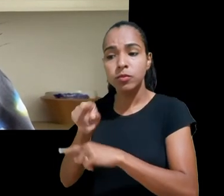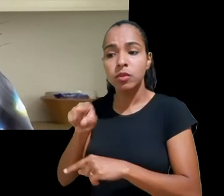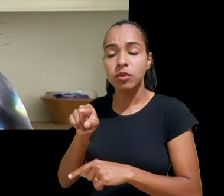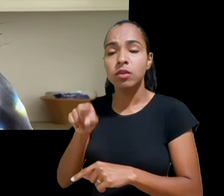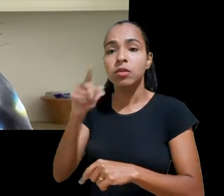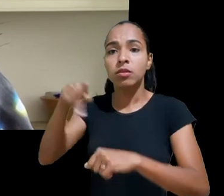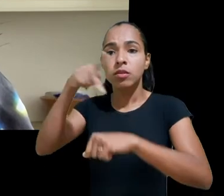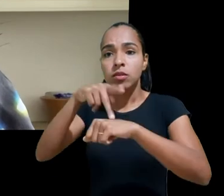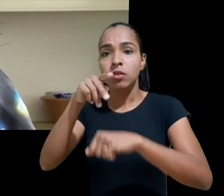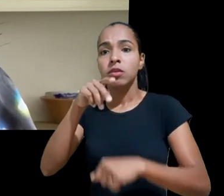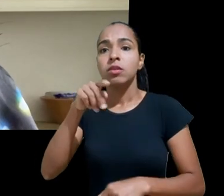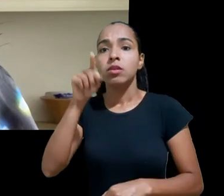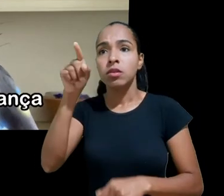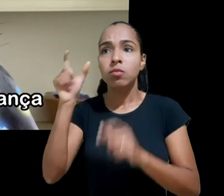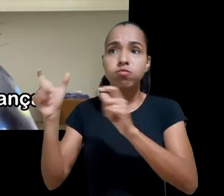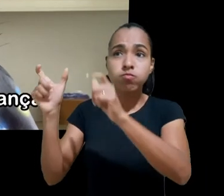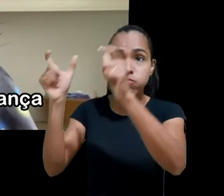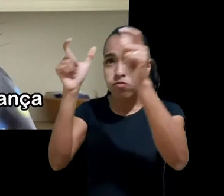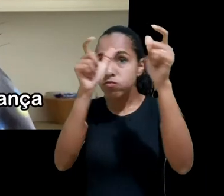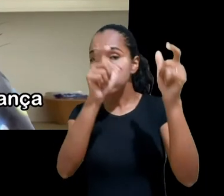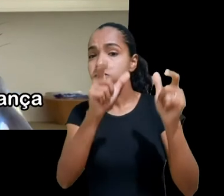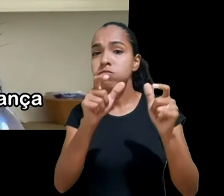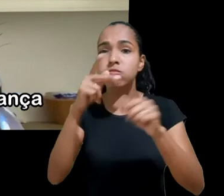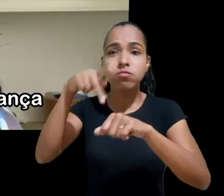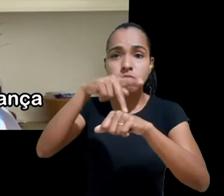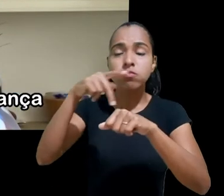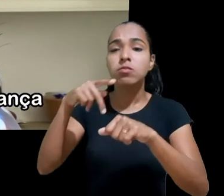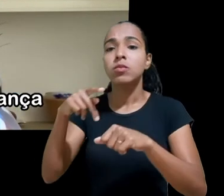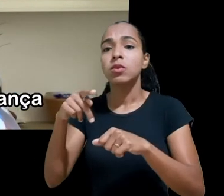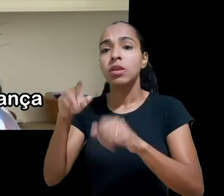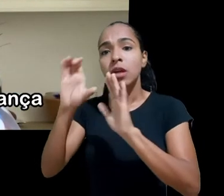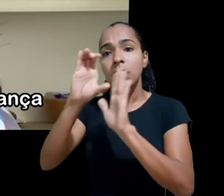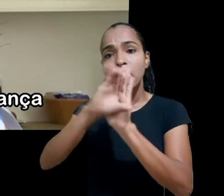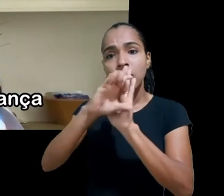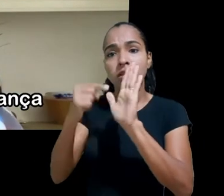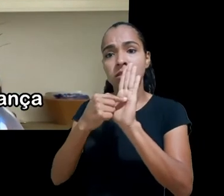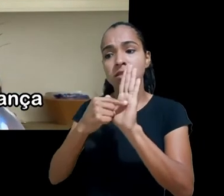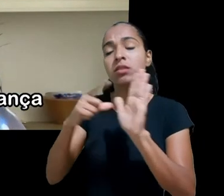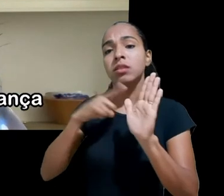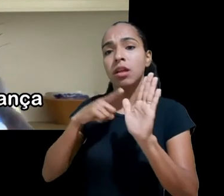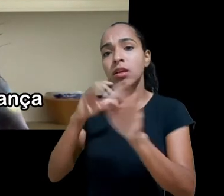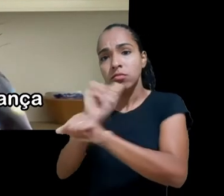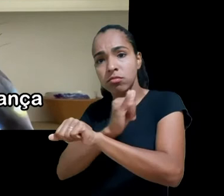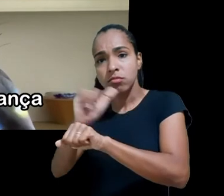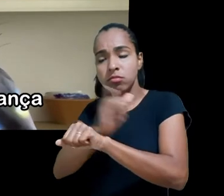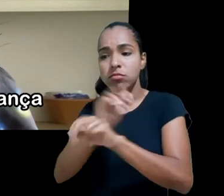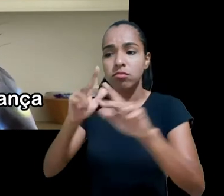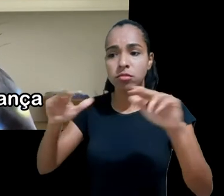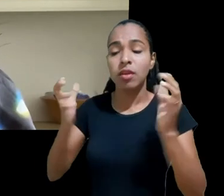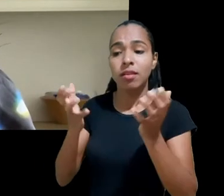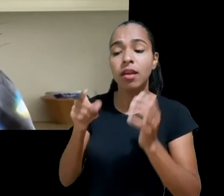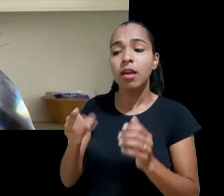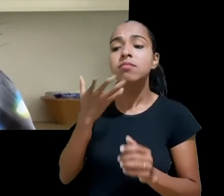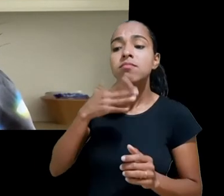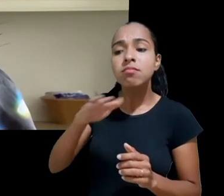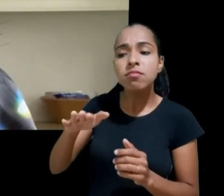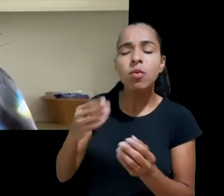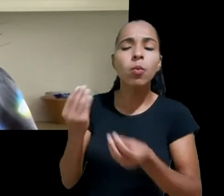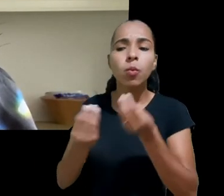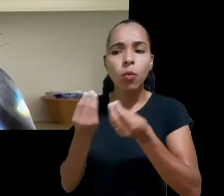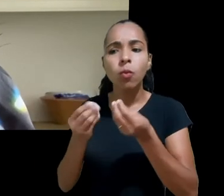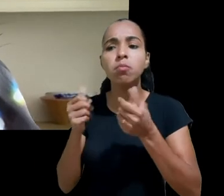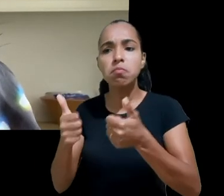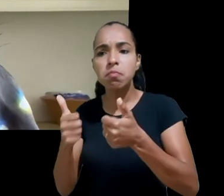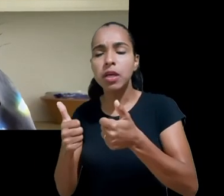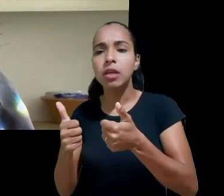has a draft code out too all of these follow that same principle of introducing the best interest principle into data protection